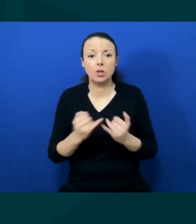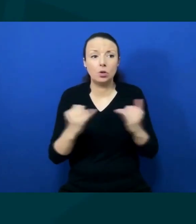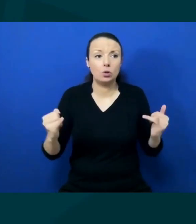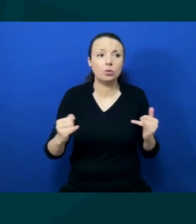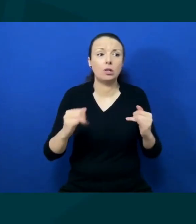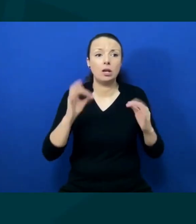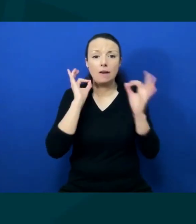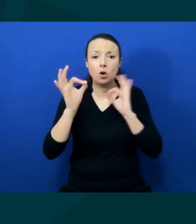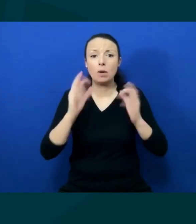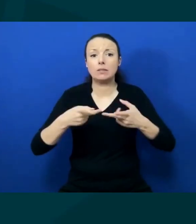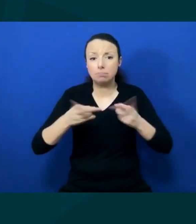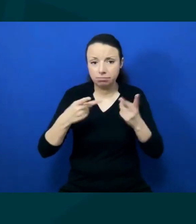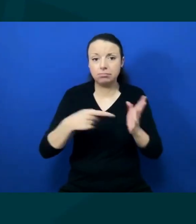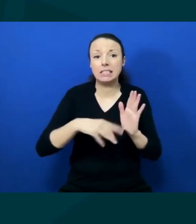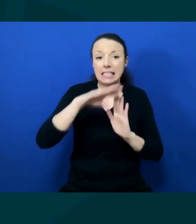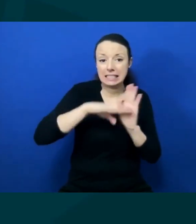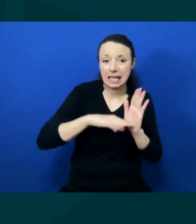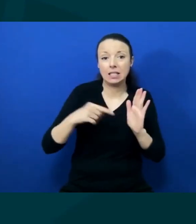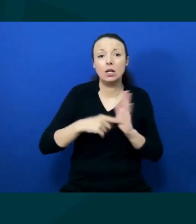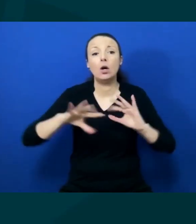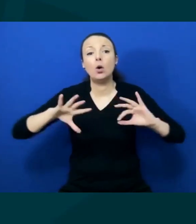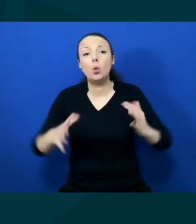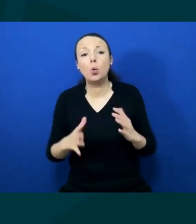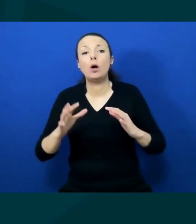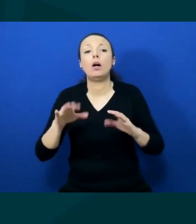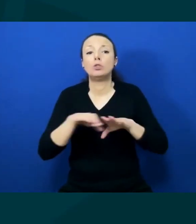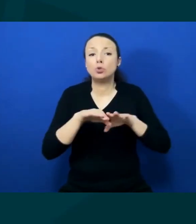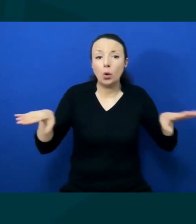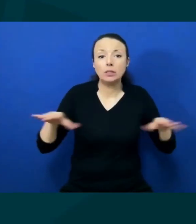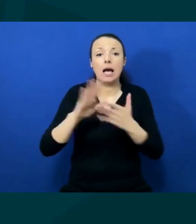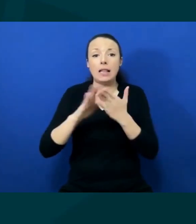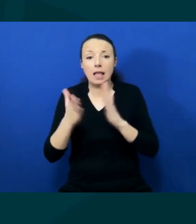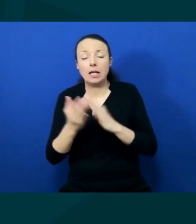care is taken of introducing these rules in